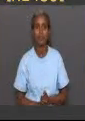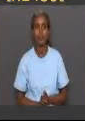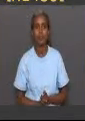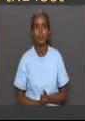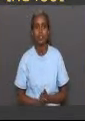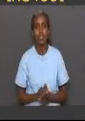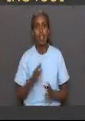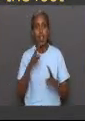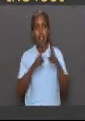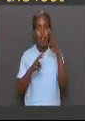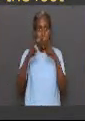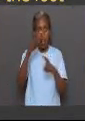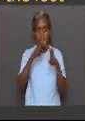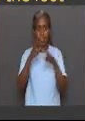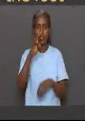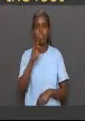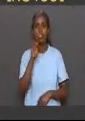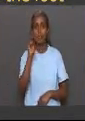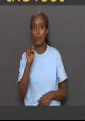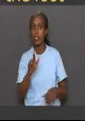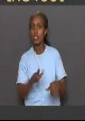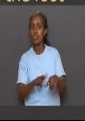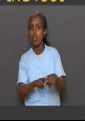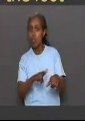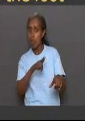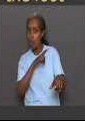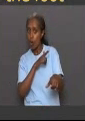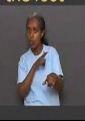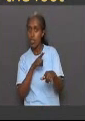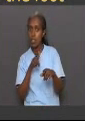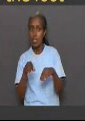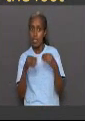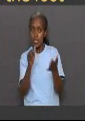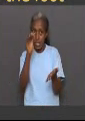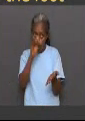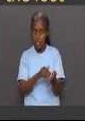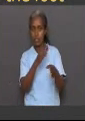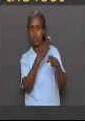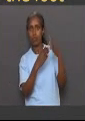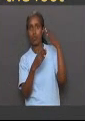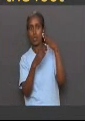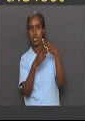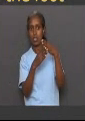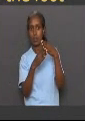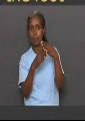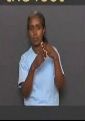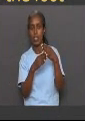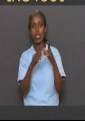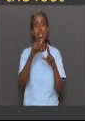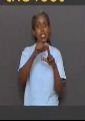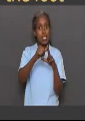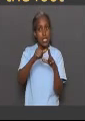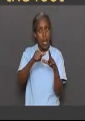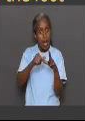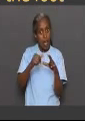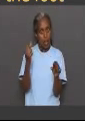A ladder 6 meters long leans against a building. The